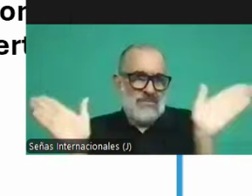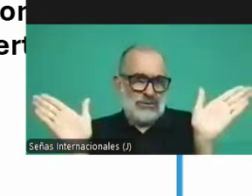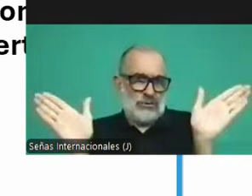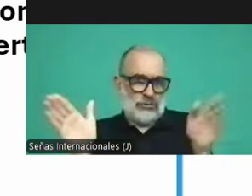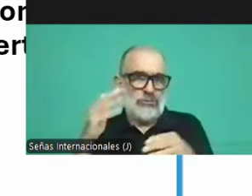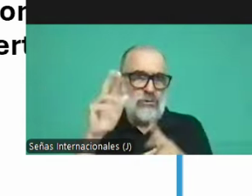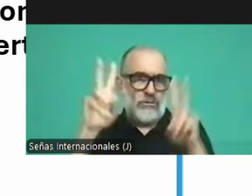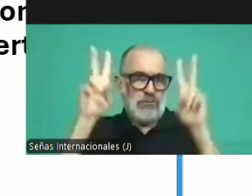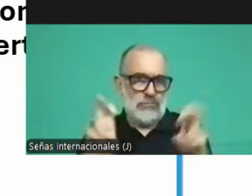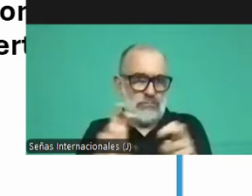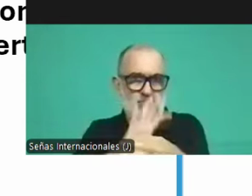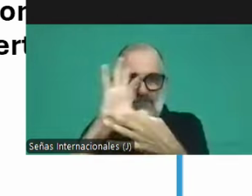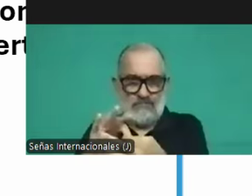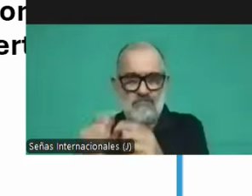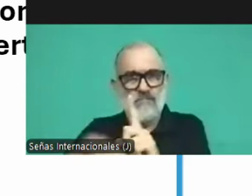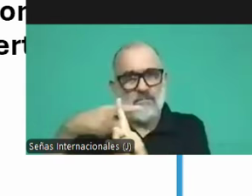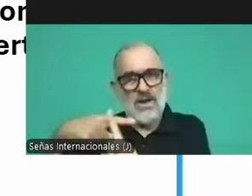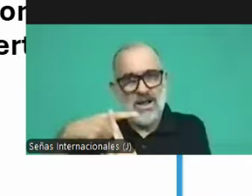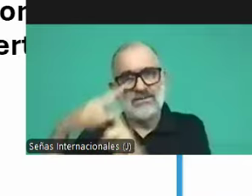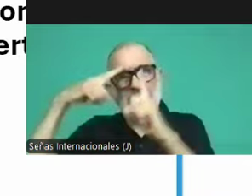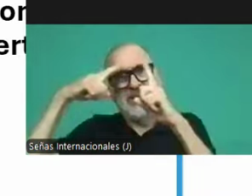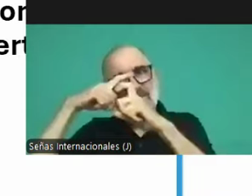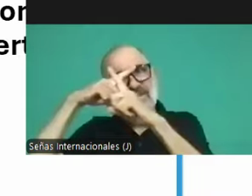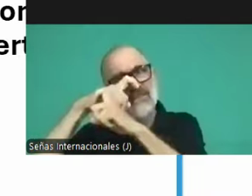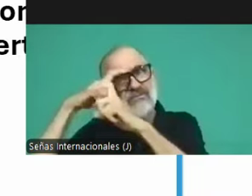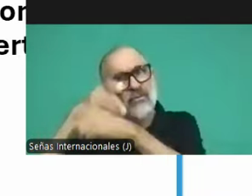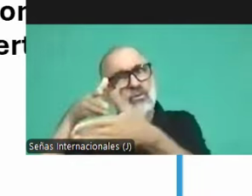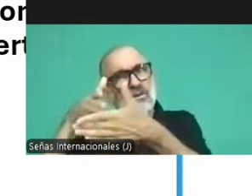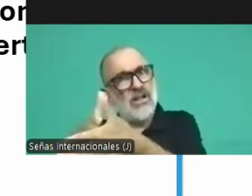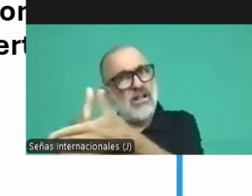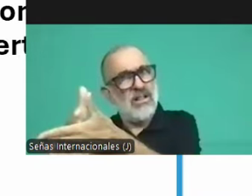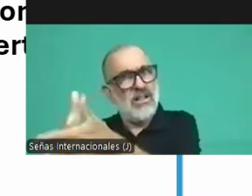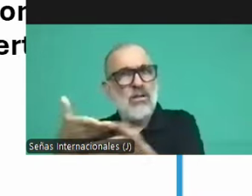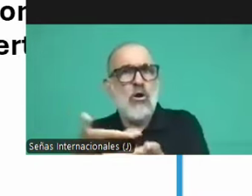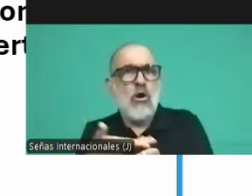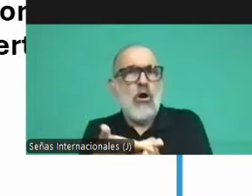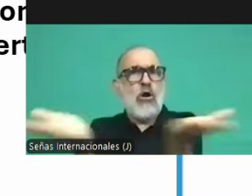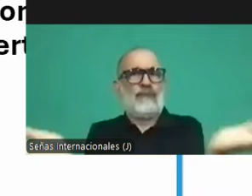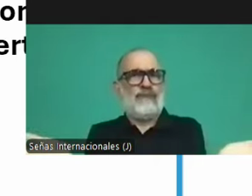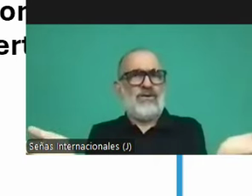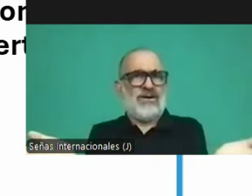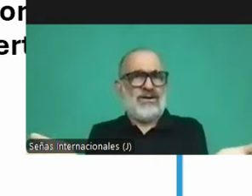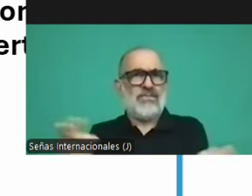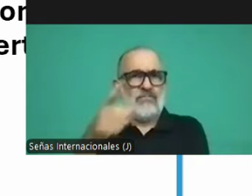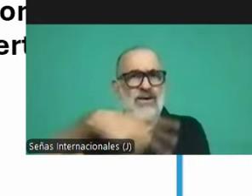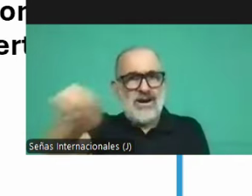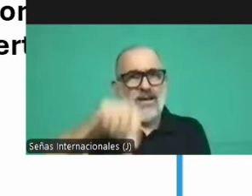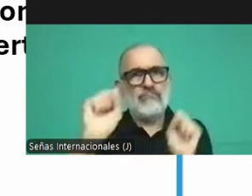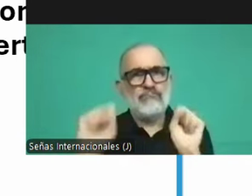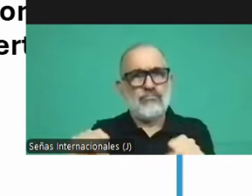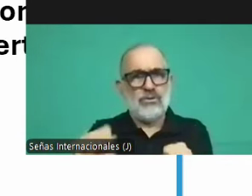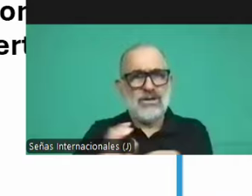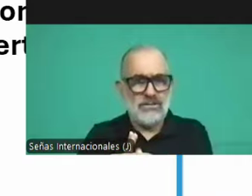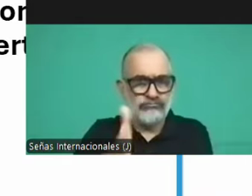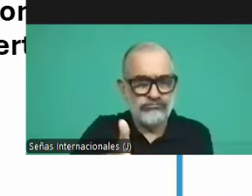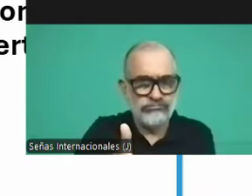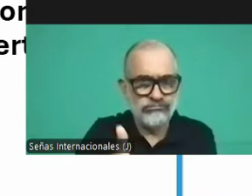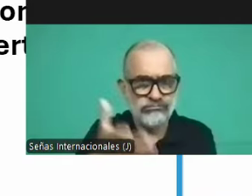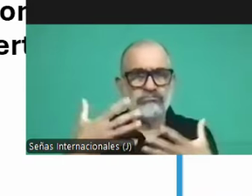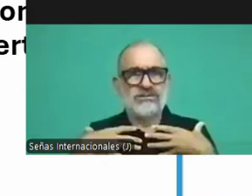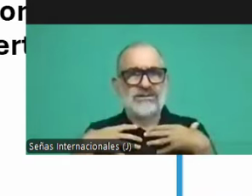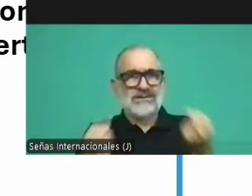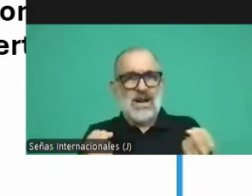dificultades, restricciones de la compounded oferta with para poder difficulties and restrictions responder in a las offer necesidades de salud de in la order to población, respond to the en population's